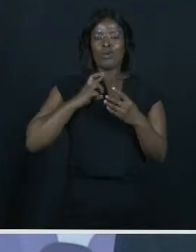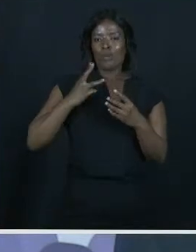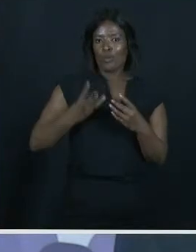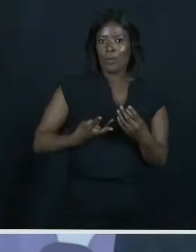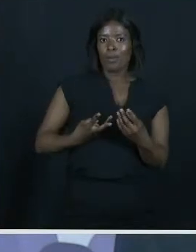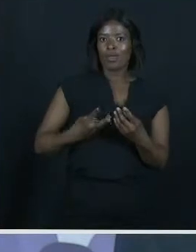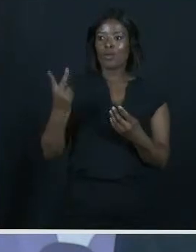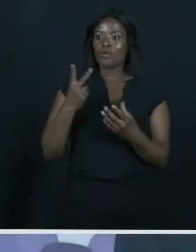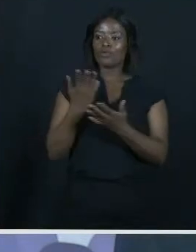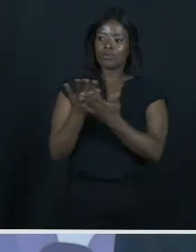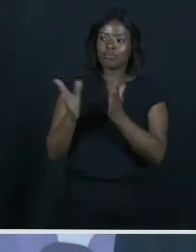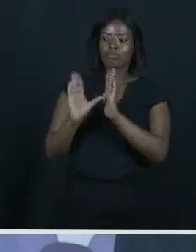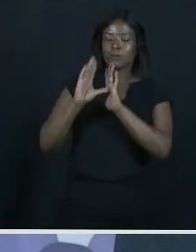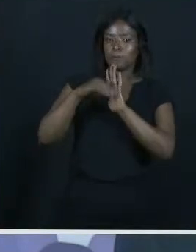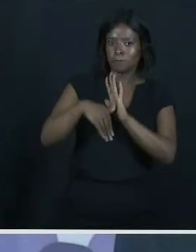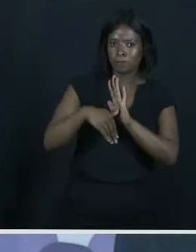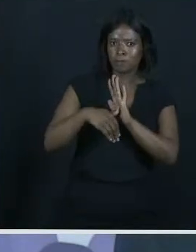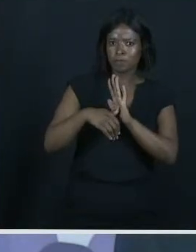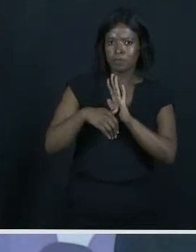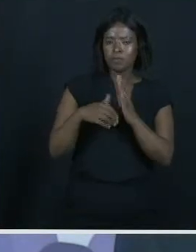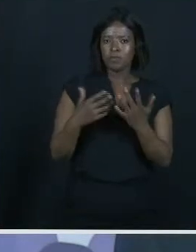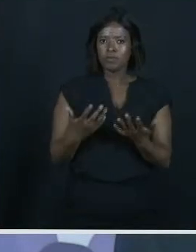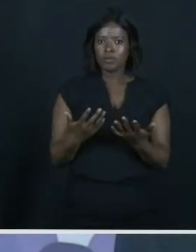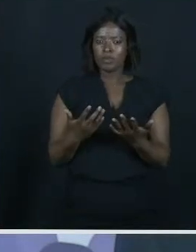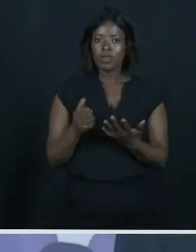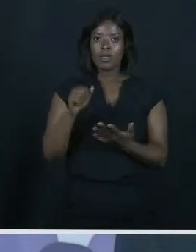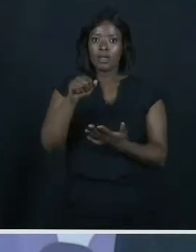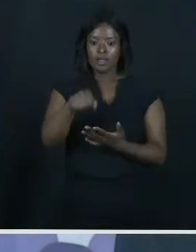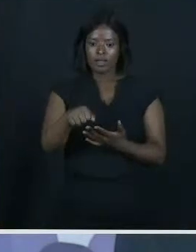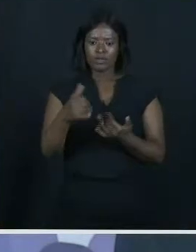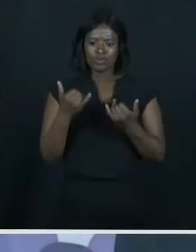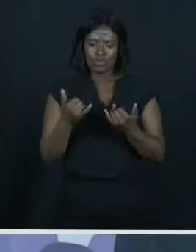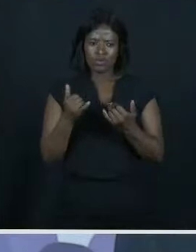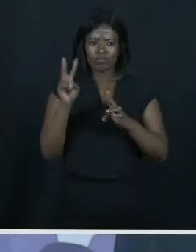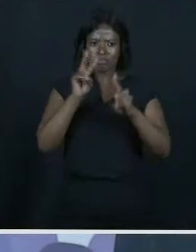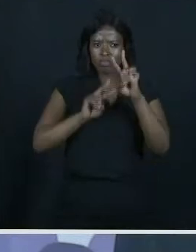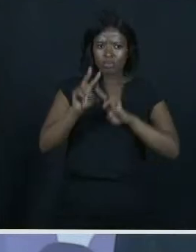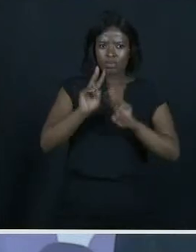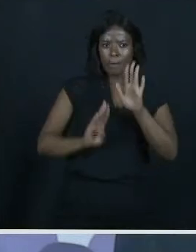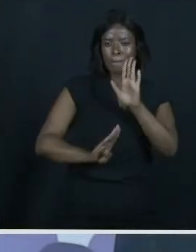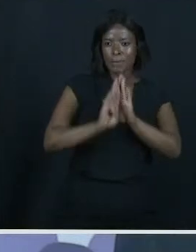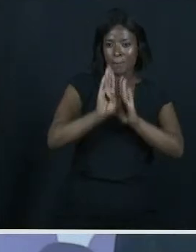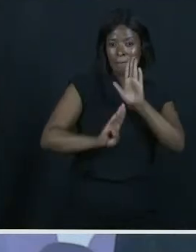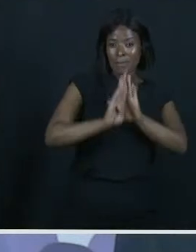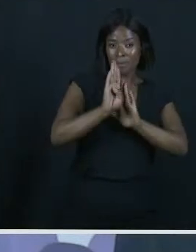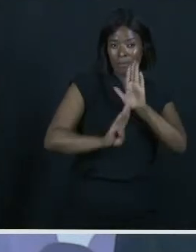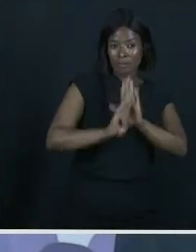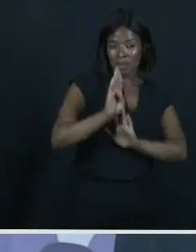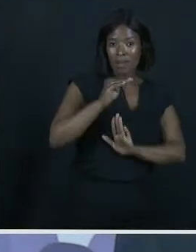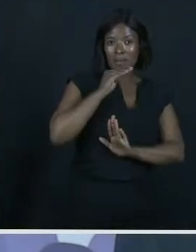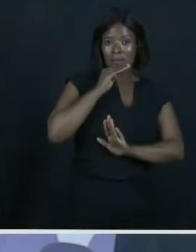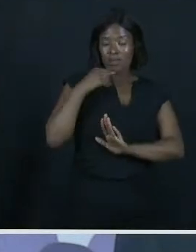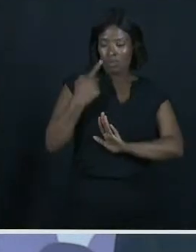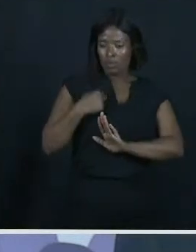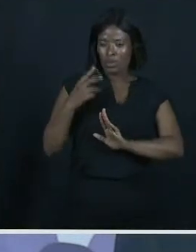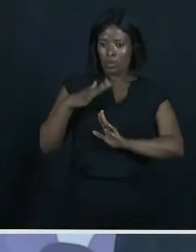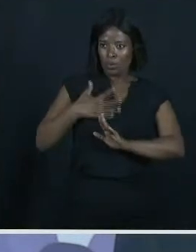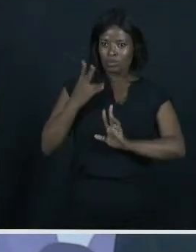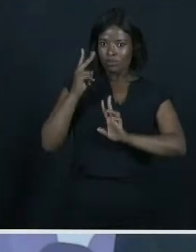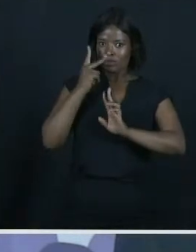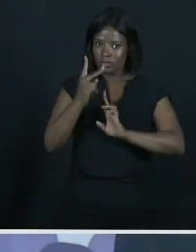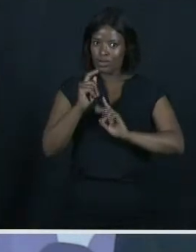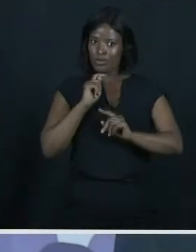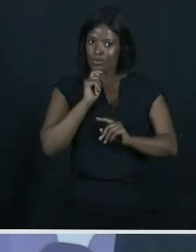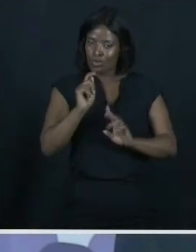Disabilities. Today, we're here to assess progress. Have our interventions transformed the drivers of violence against